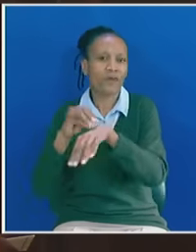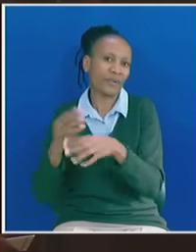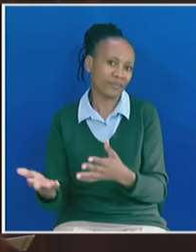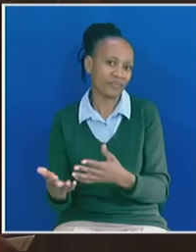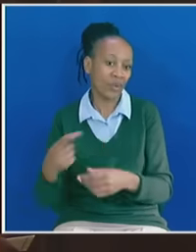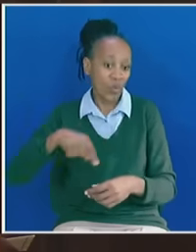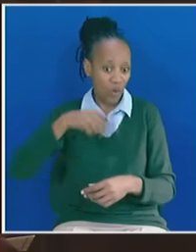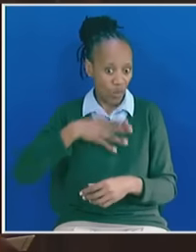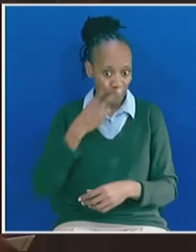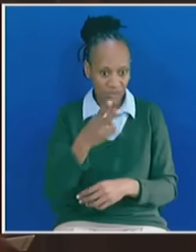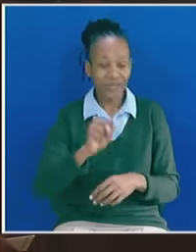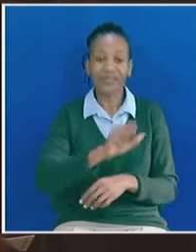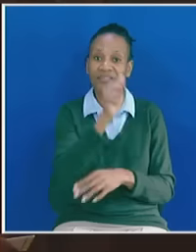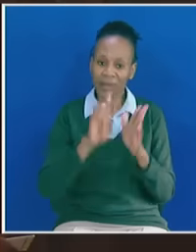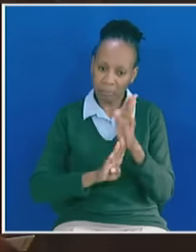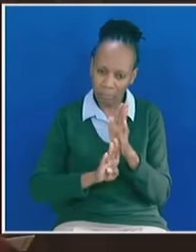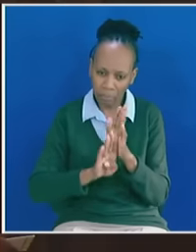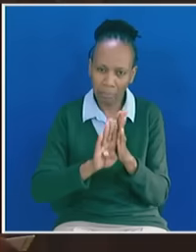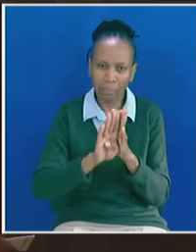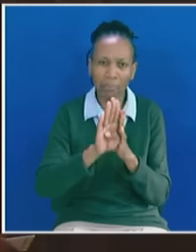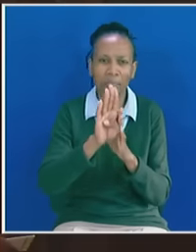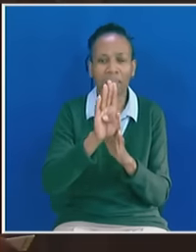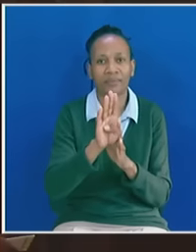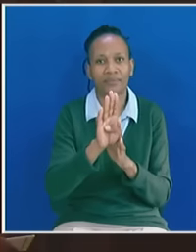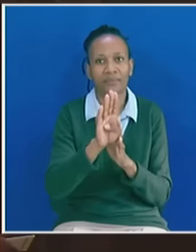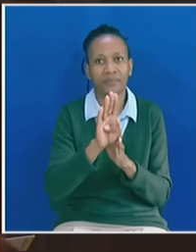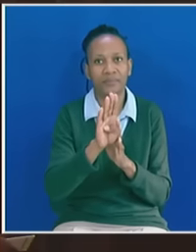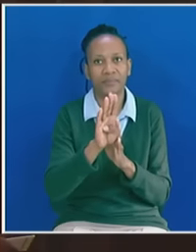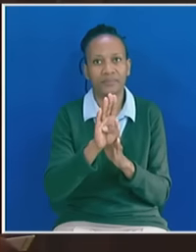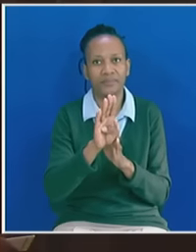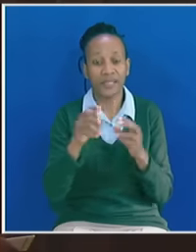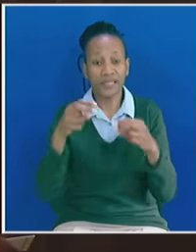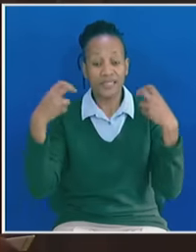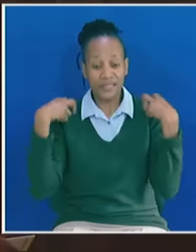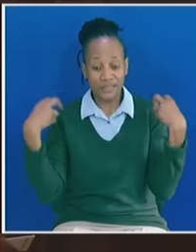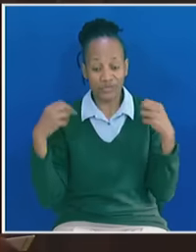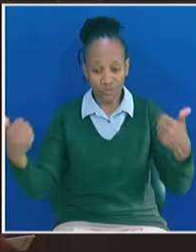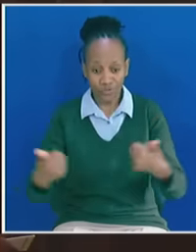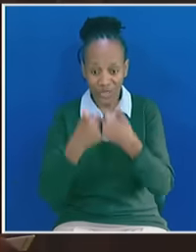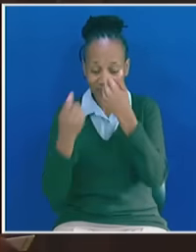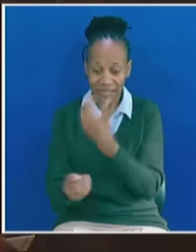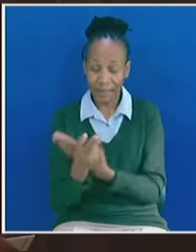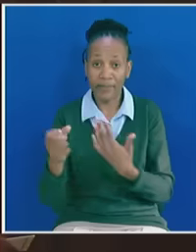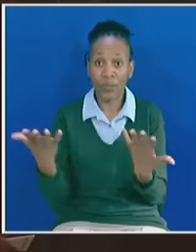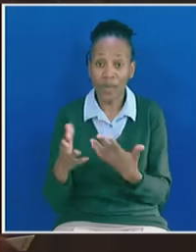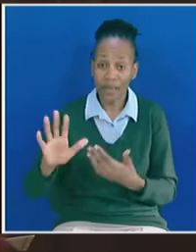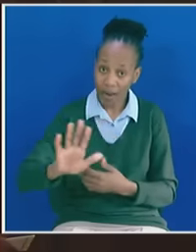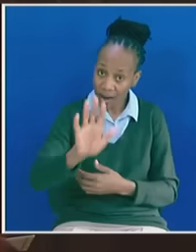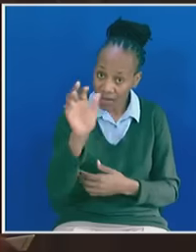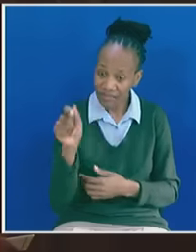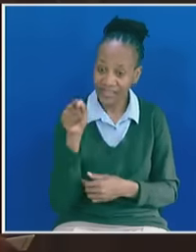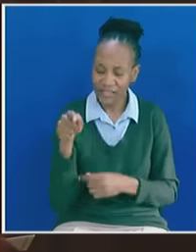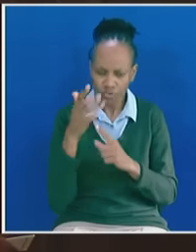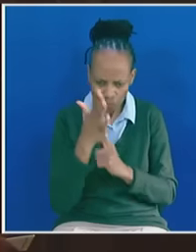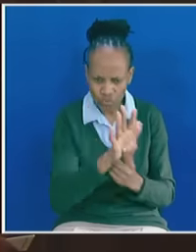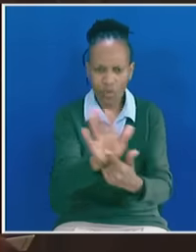is intrinsically and strictly linked to that of our region. The security challenges of the various regions of our continent are an